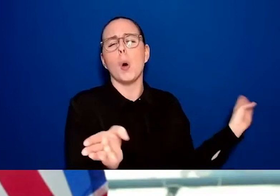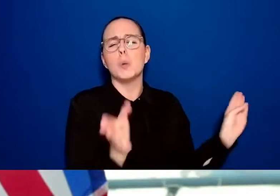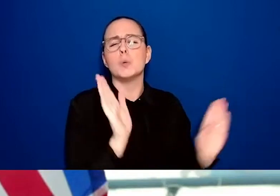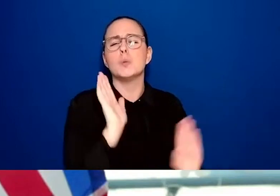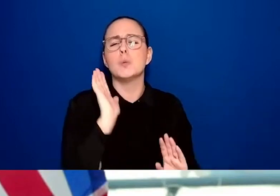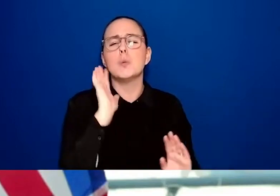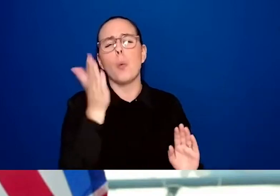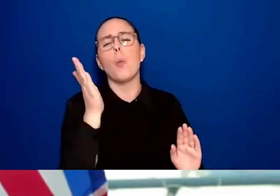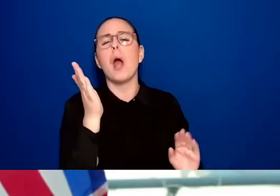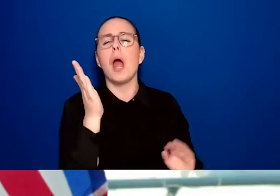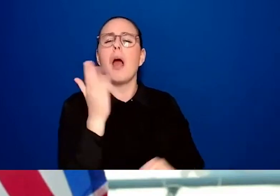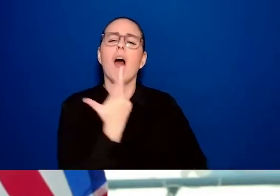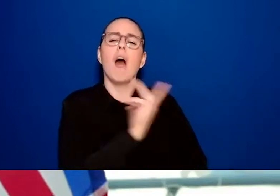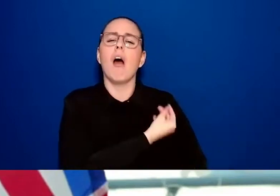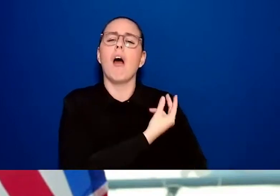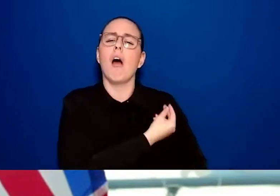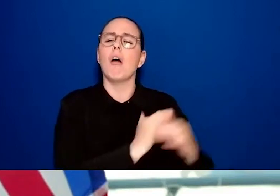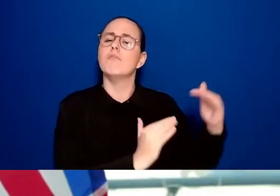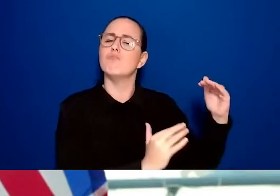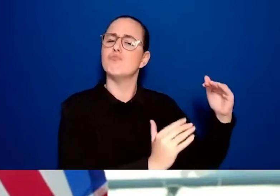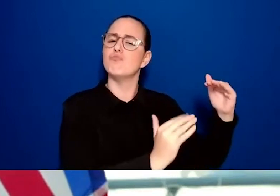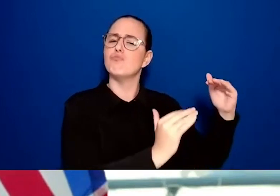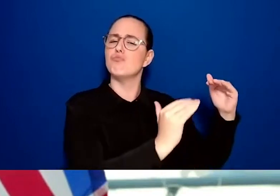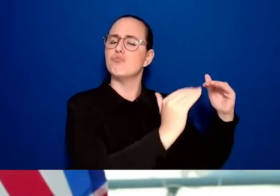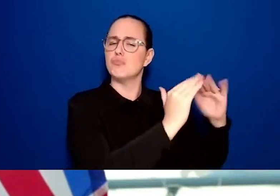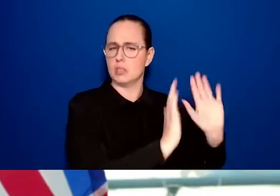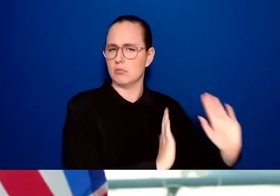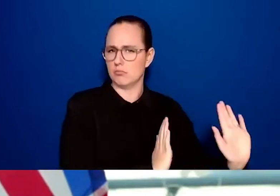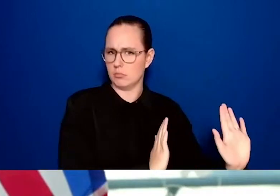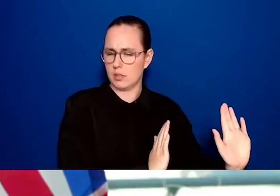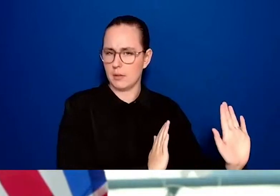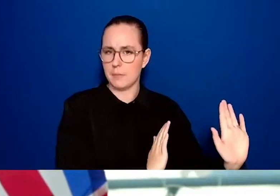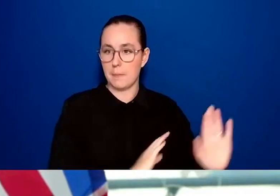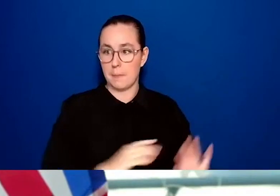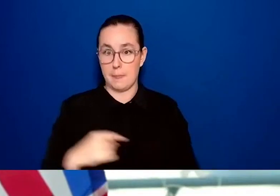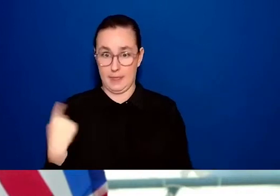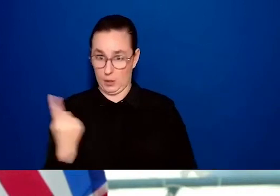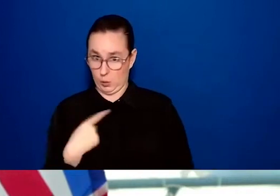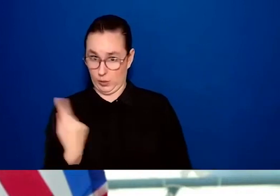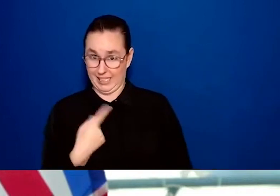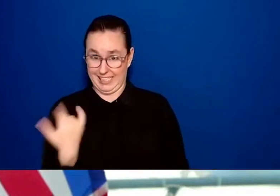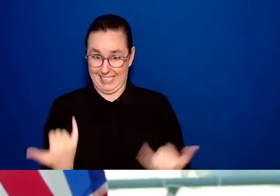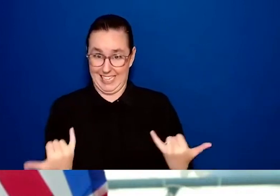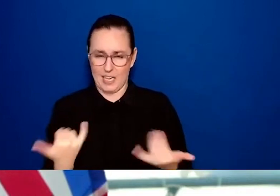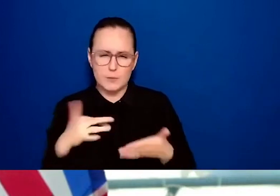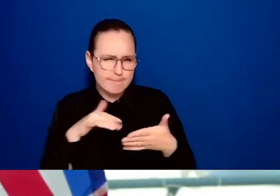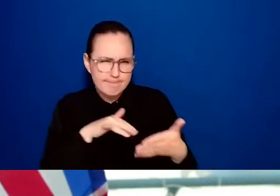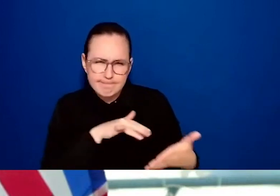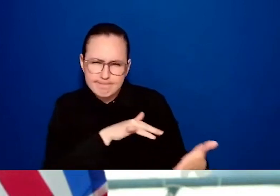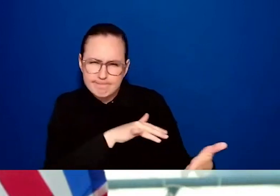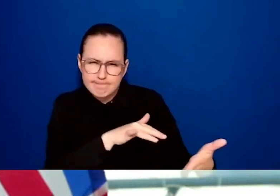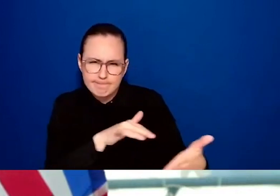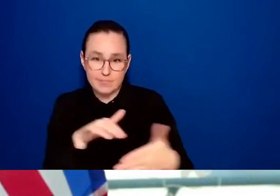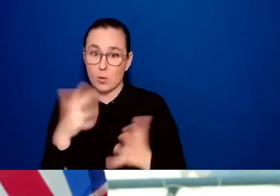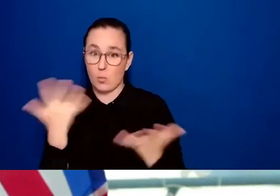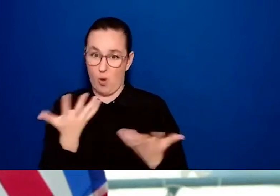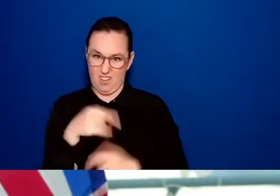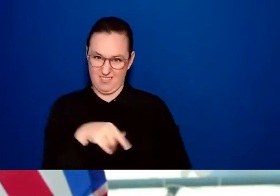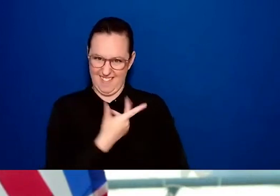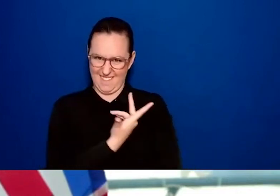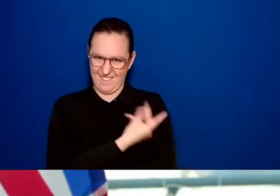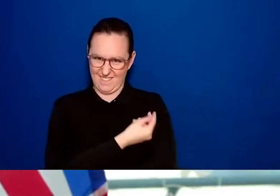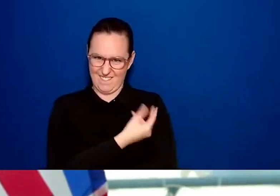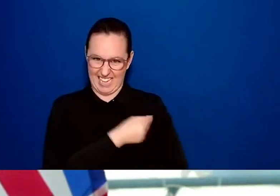call vaccine effectiveness studies. And the BC CDC, under the leadership of Dr. Skowronski, has been ongoing measuring